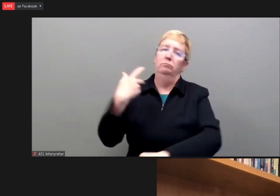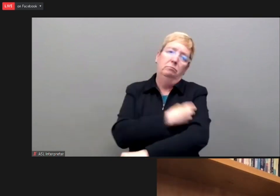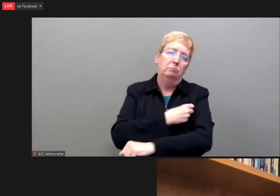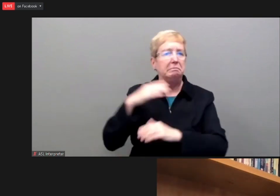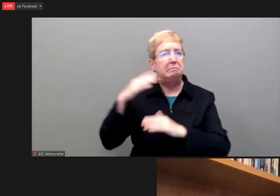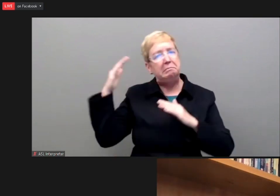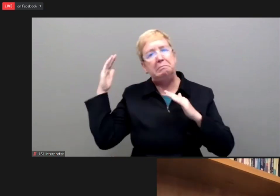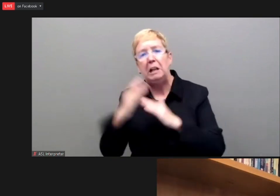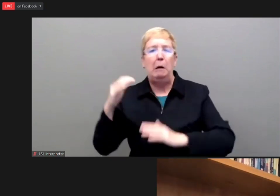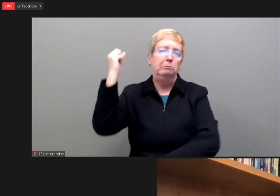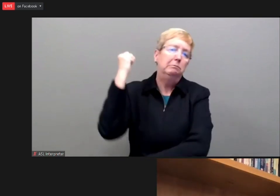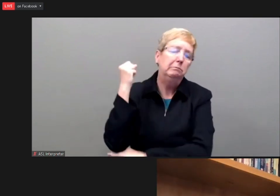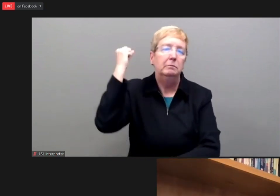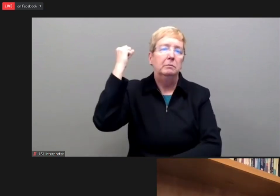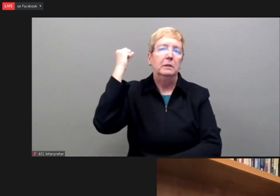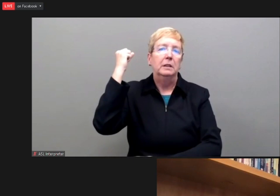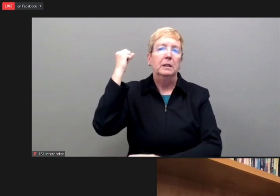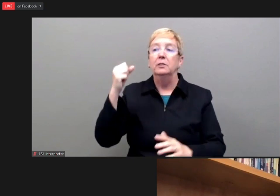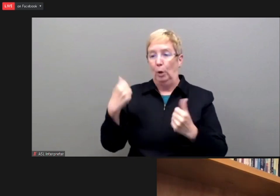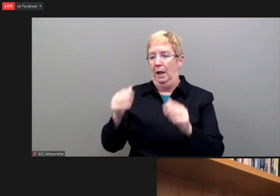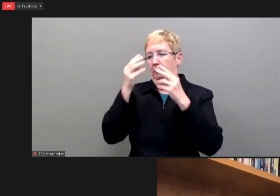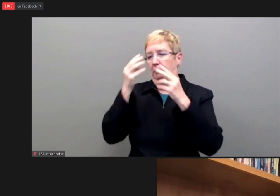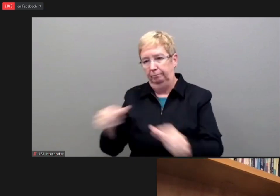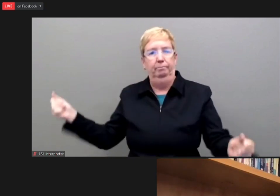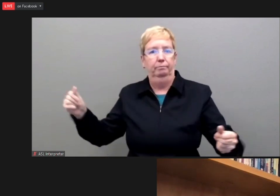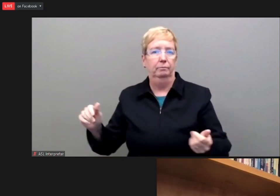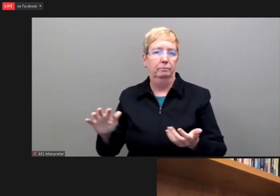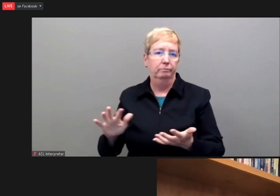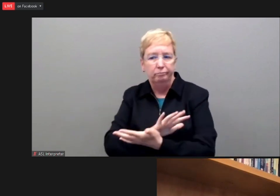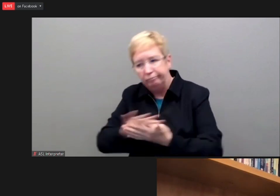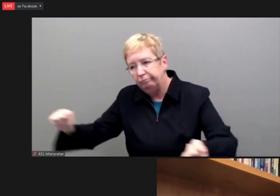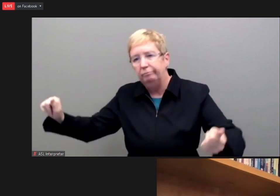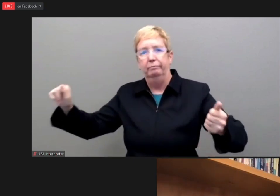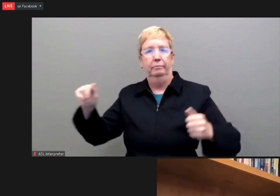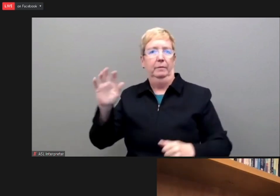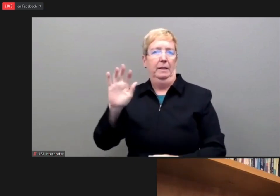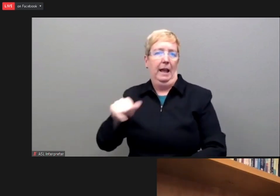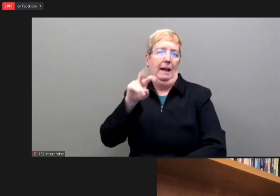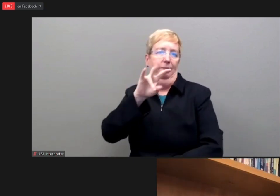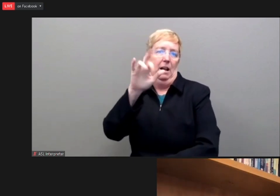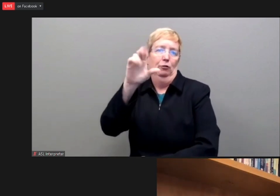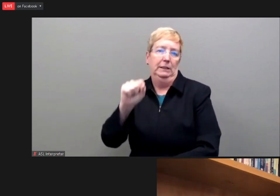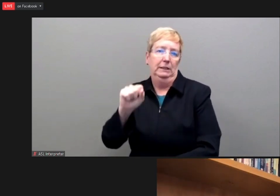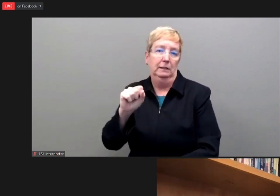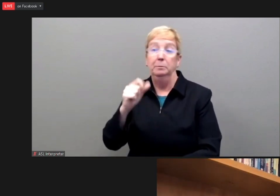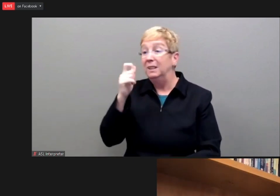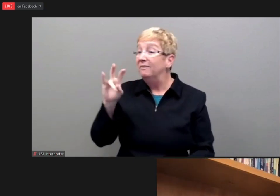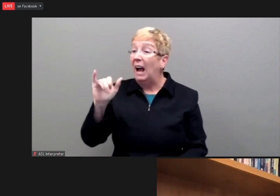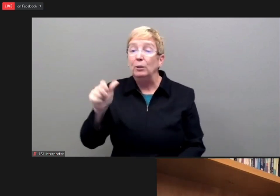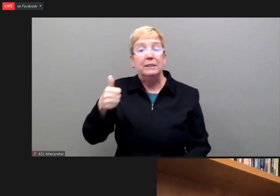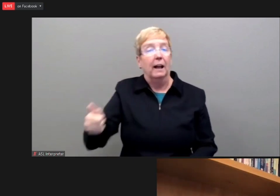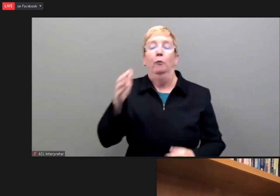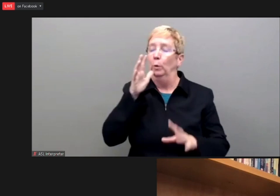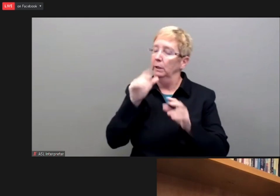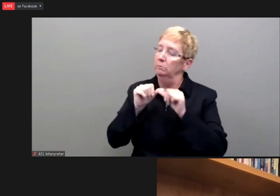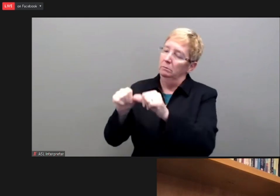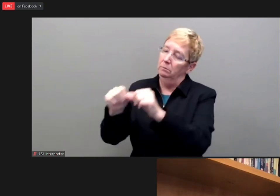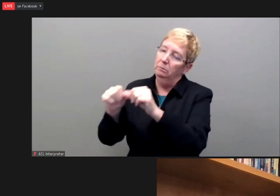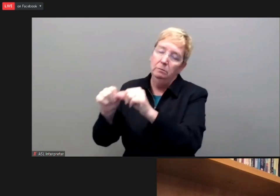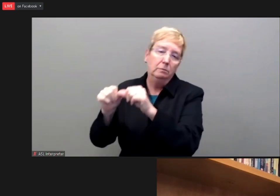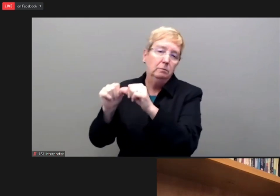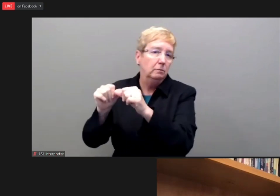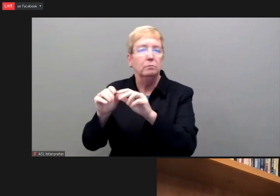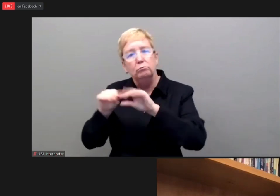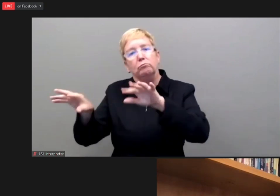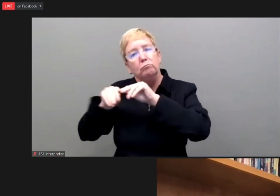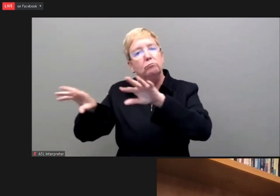deadly virus that on its own will never go away. It's its ability to transmit itself human to human that we can